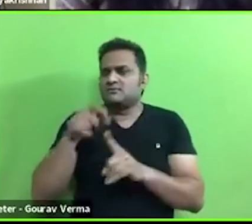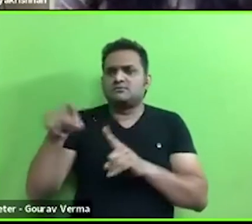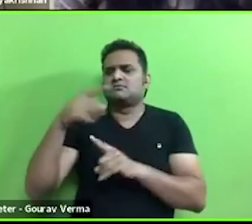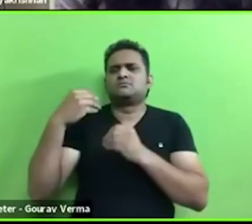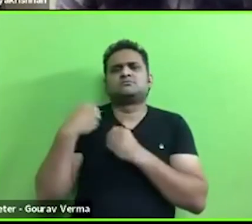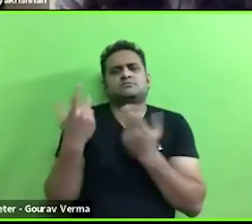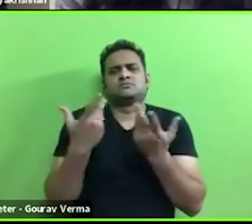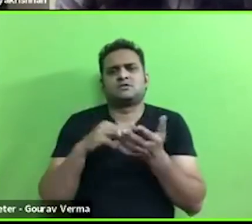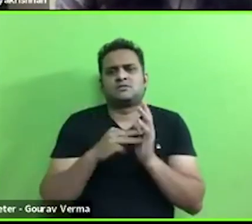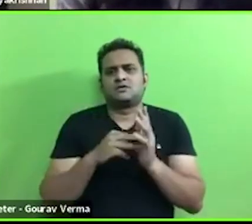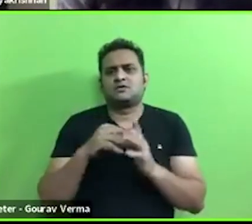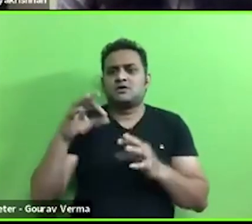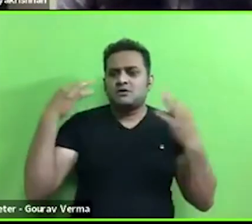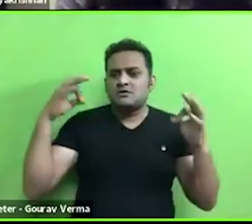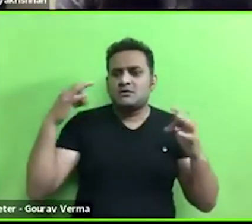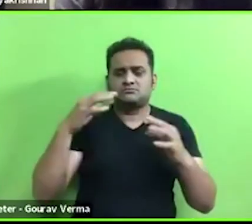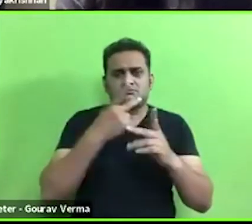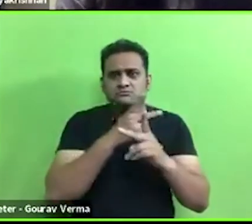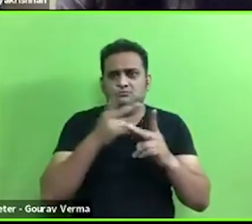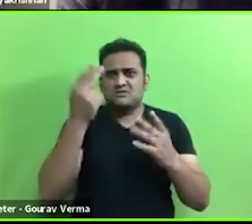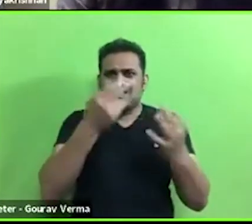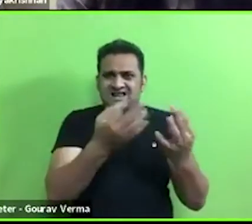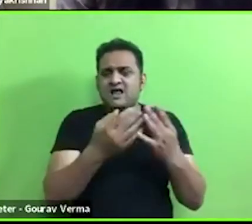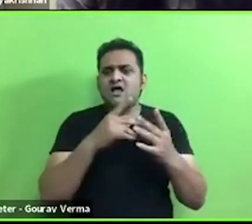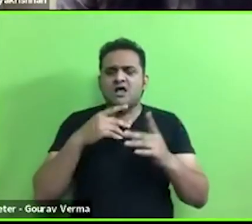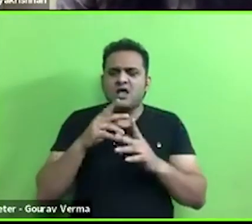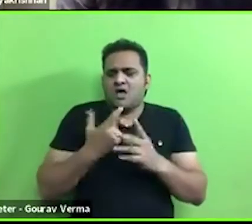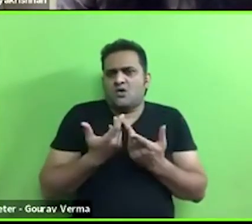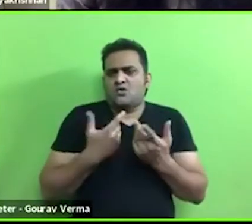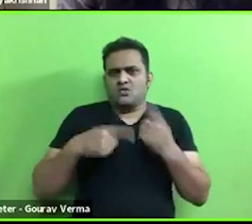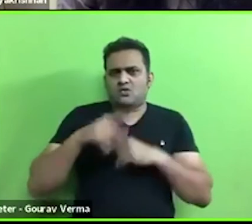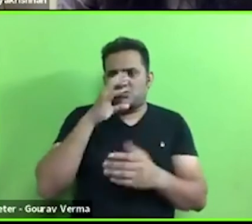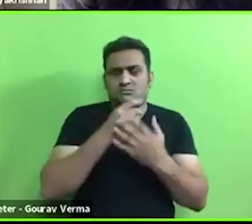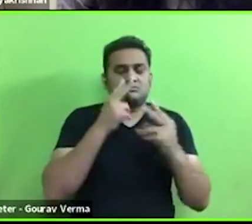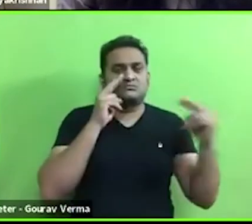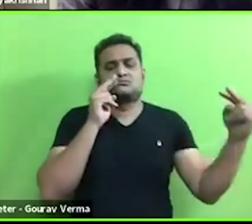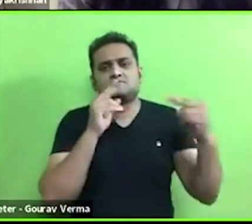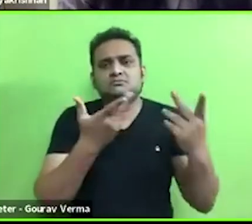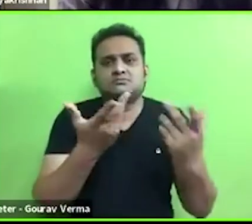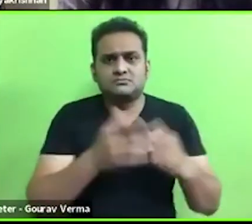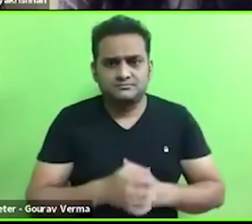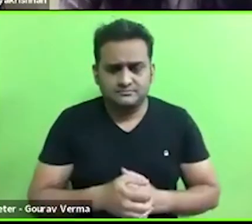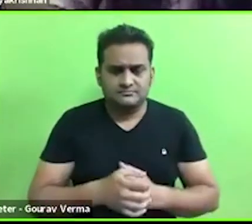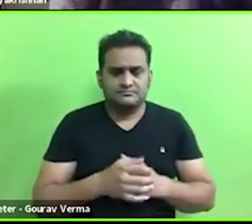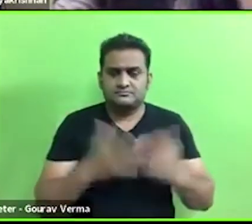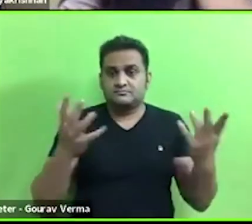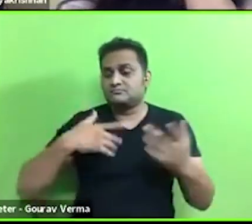what are classically Dalit art forms? Or what you see as what could be their role without it being...